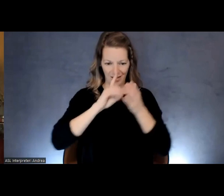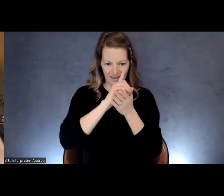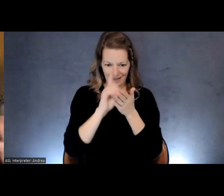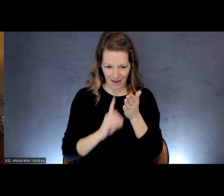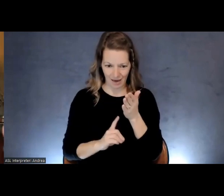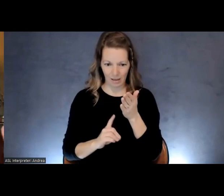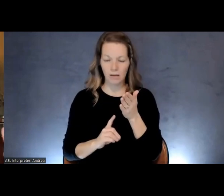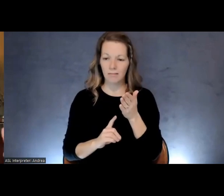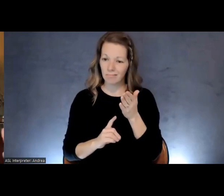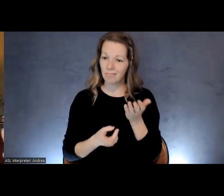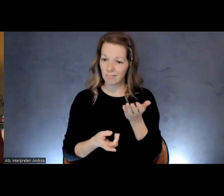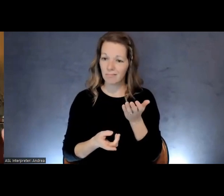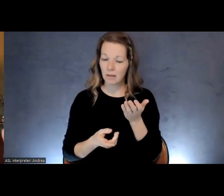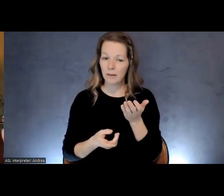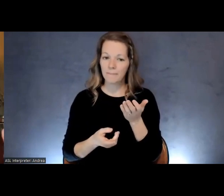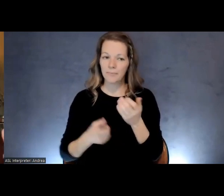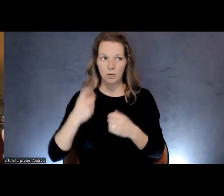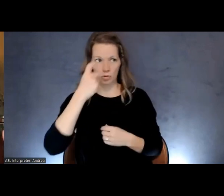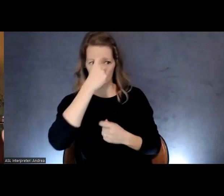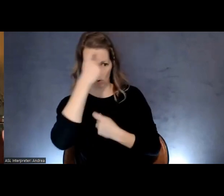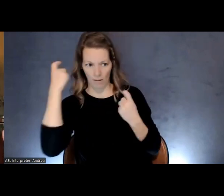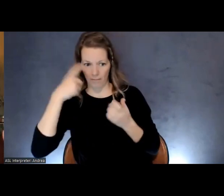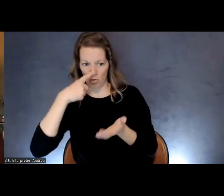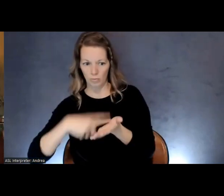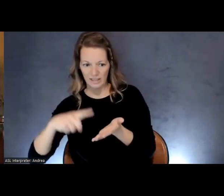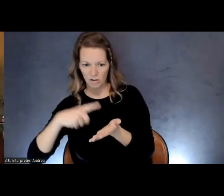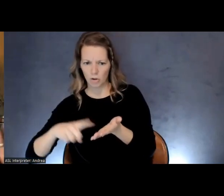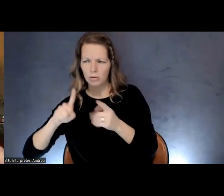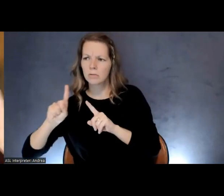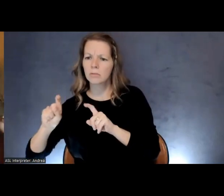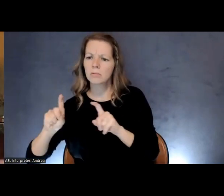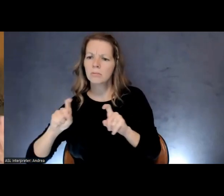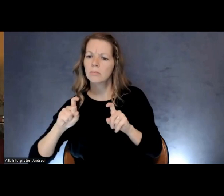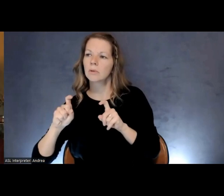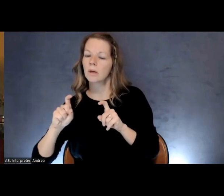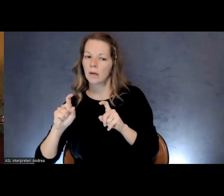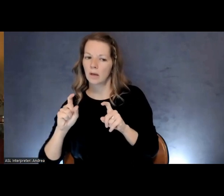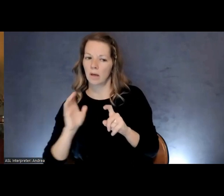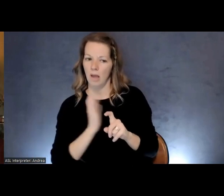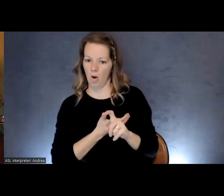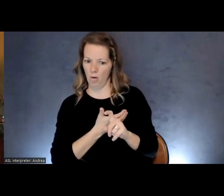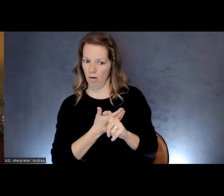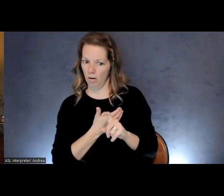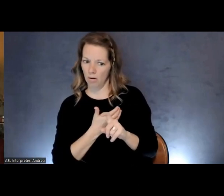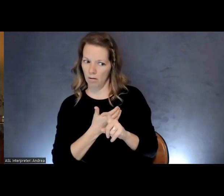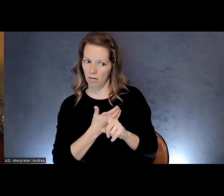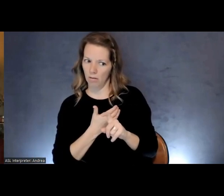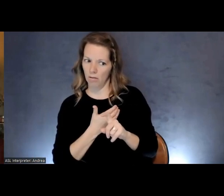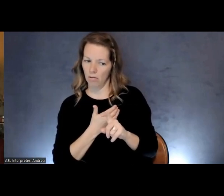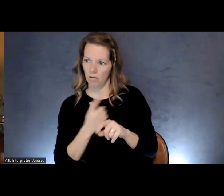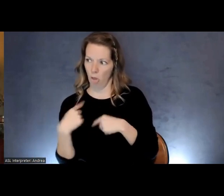maybe in the same way that the trauma research is questioning our long-held understanding of mental